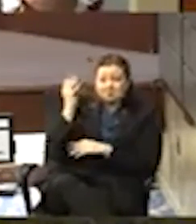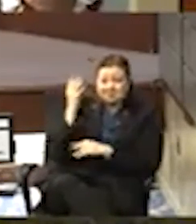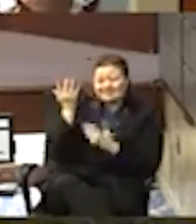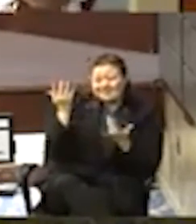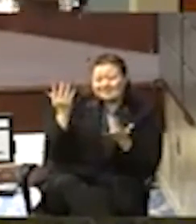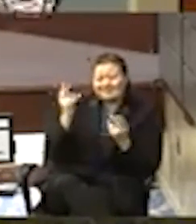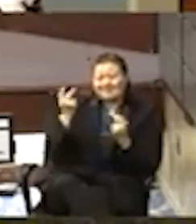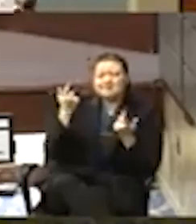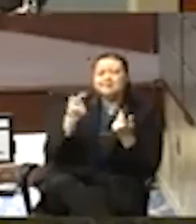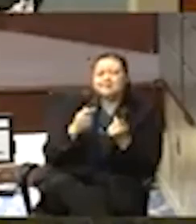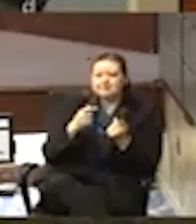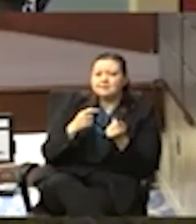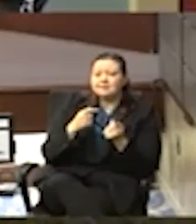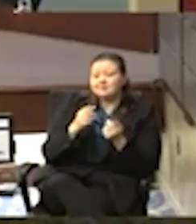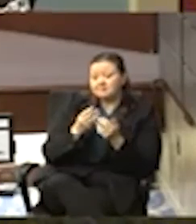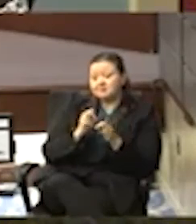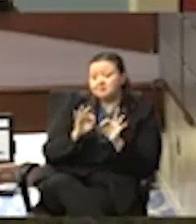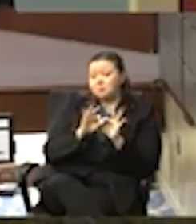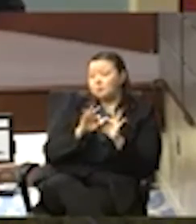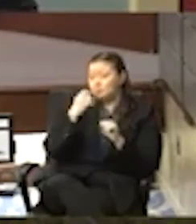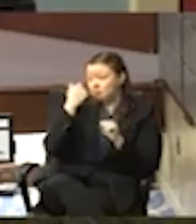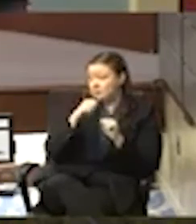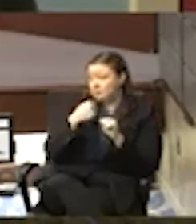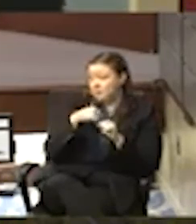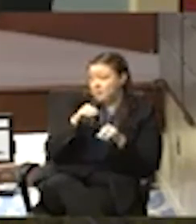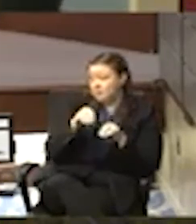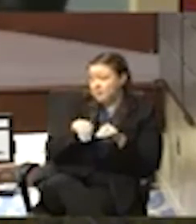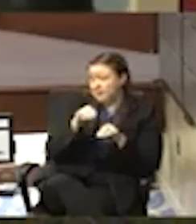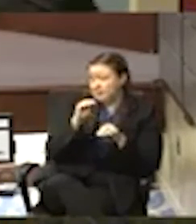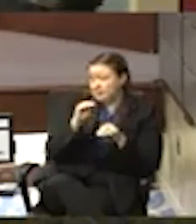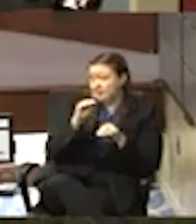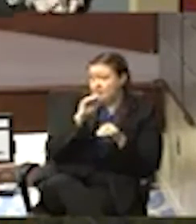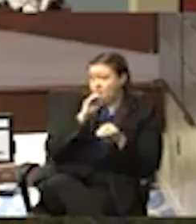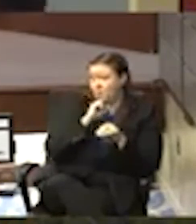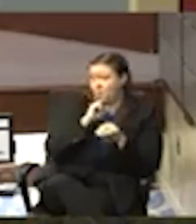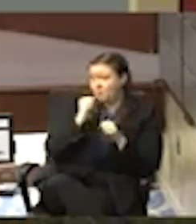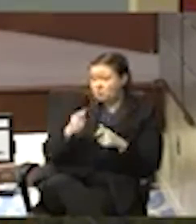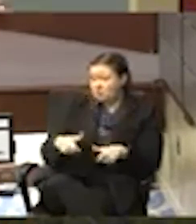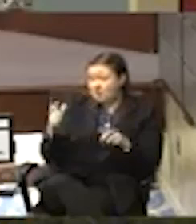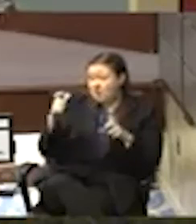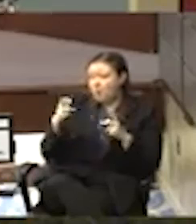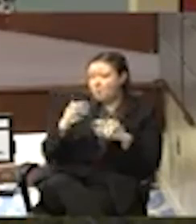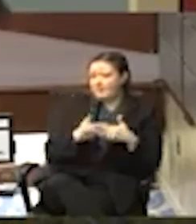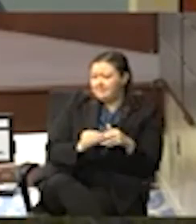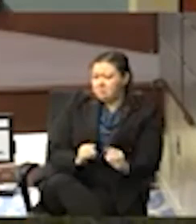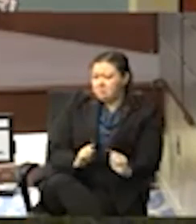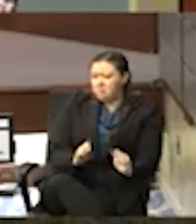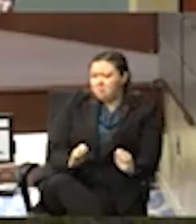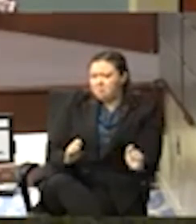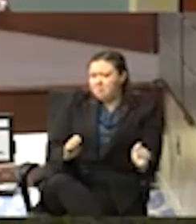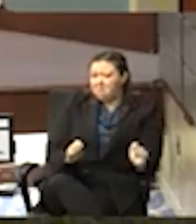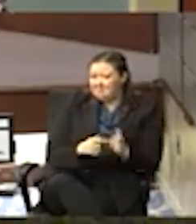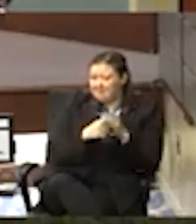I mean, another thing about it is, are we planting aged trees? Are we planting baby trees? Because